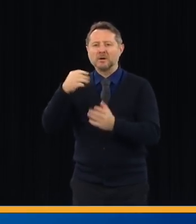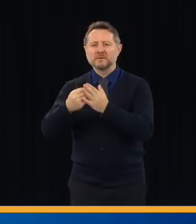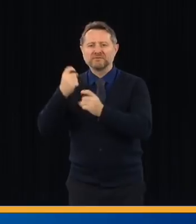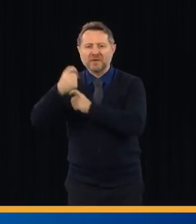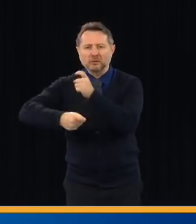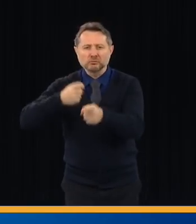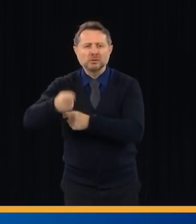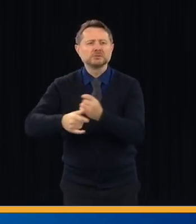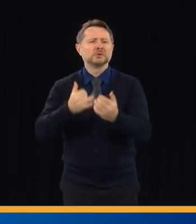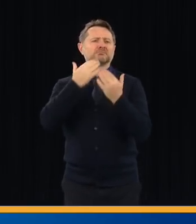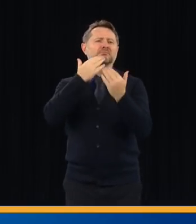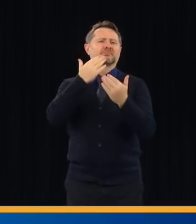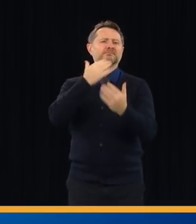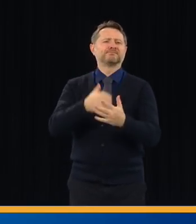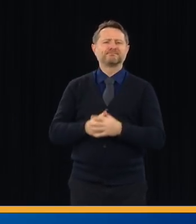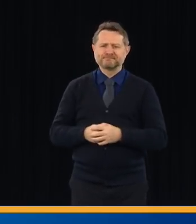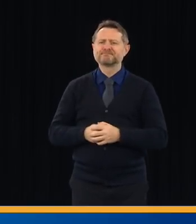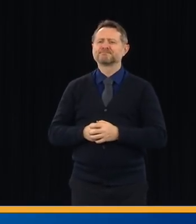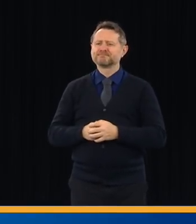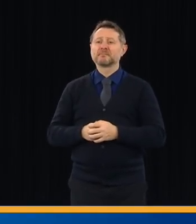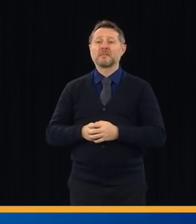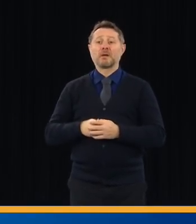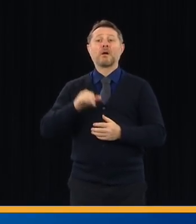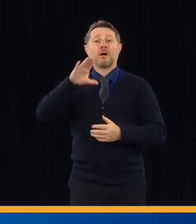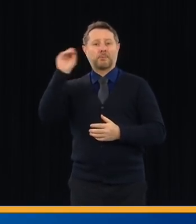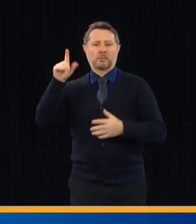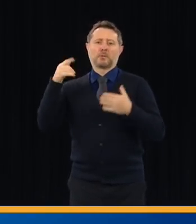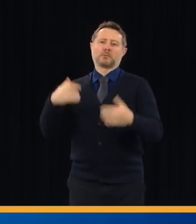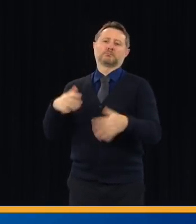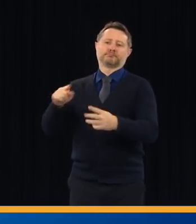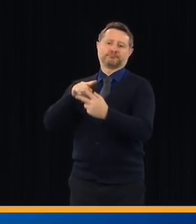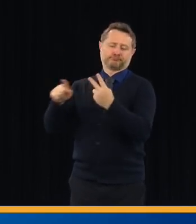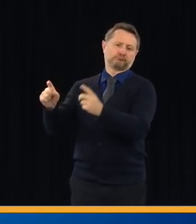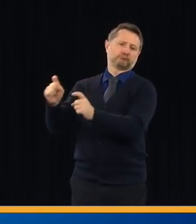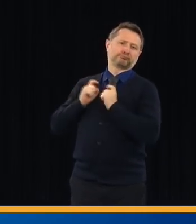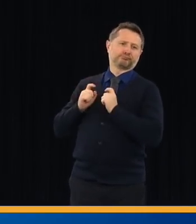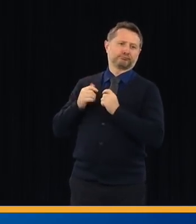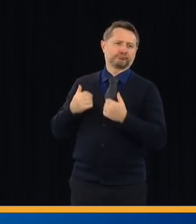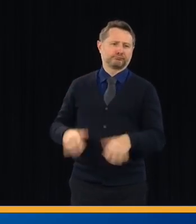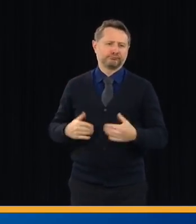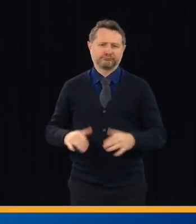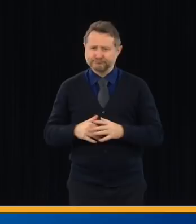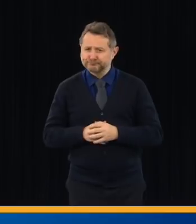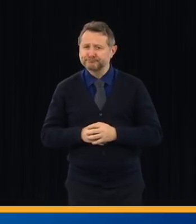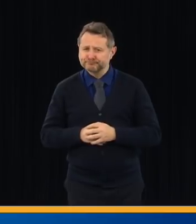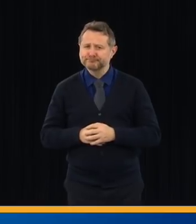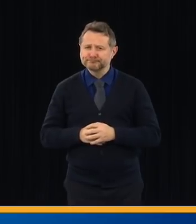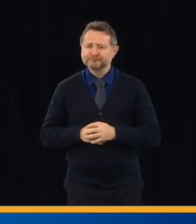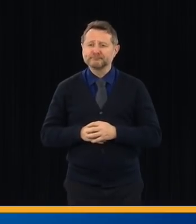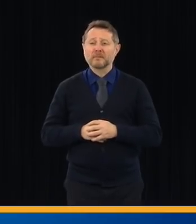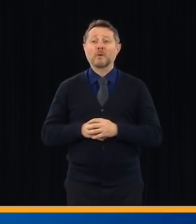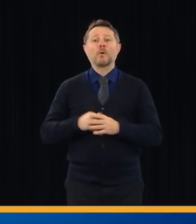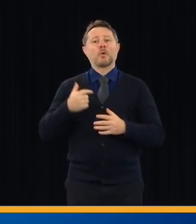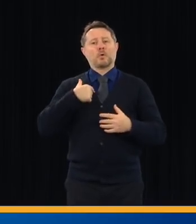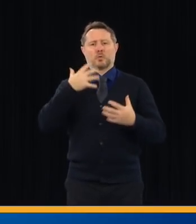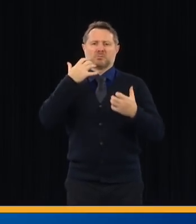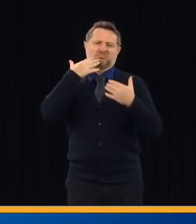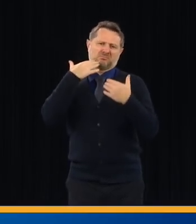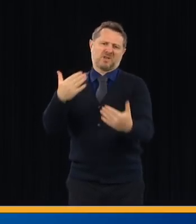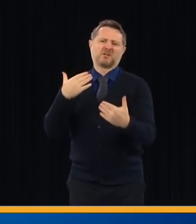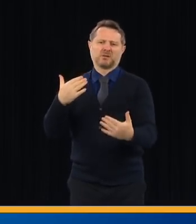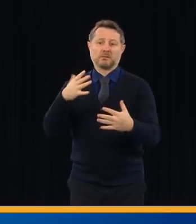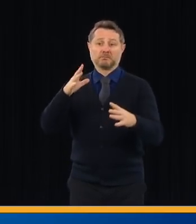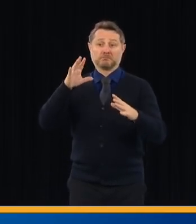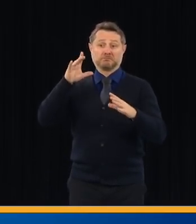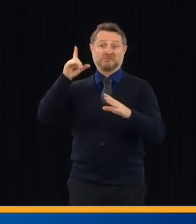stating a preference, for their donation. That's going to be very helpful, and I want to thank Ambassador Wang